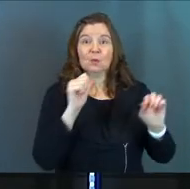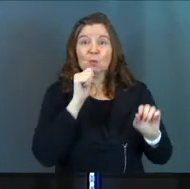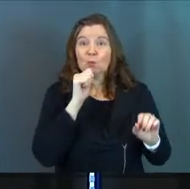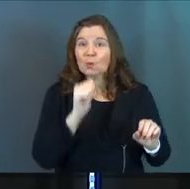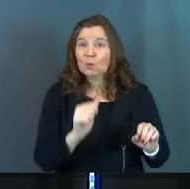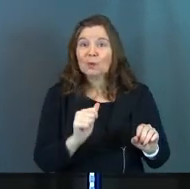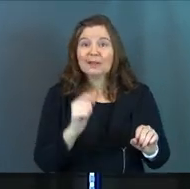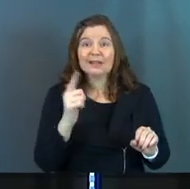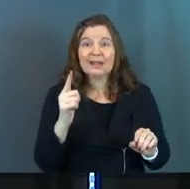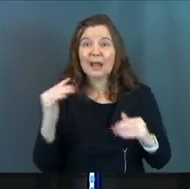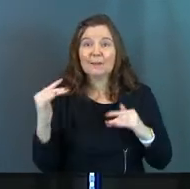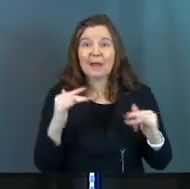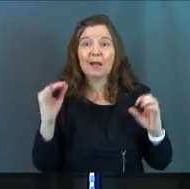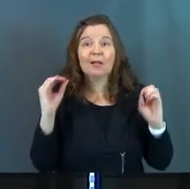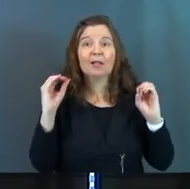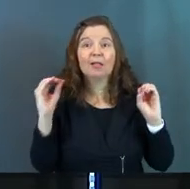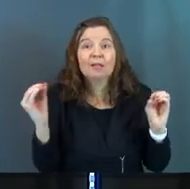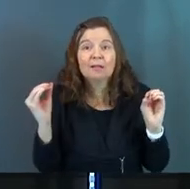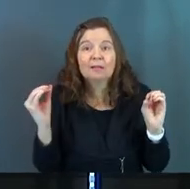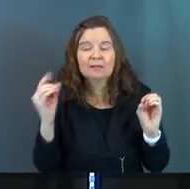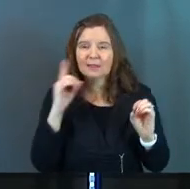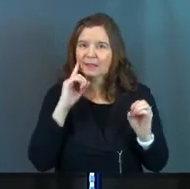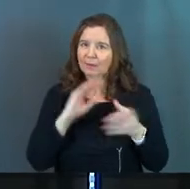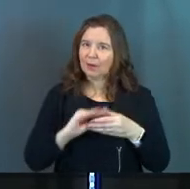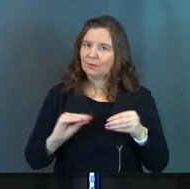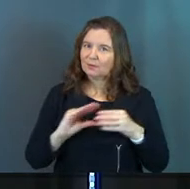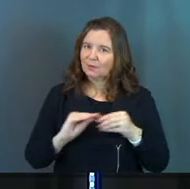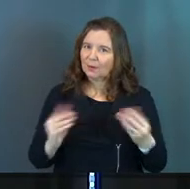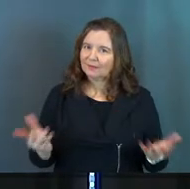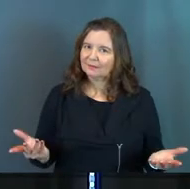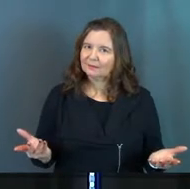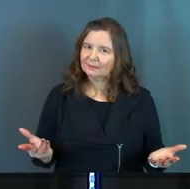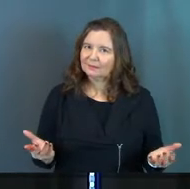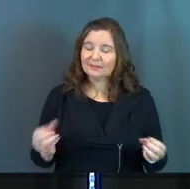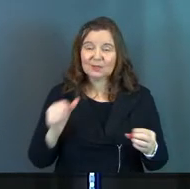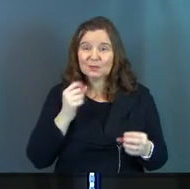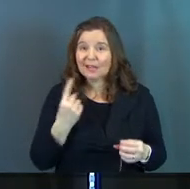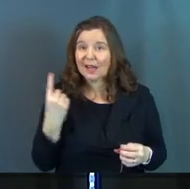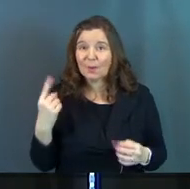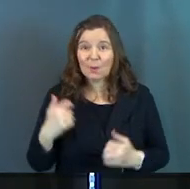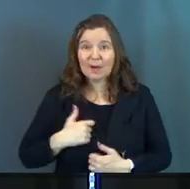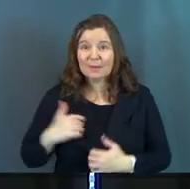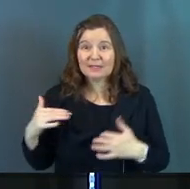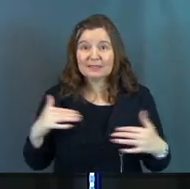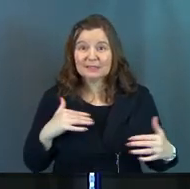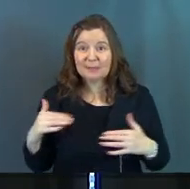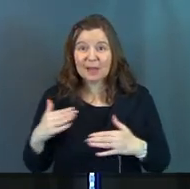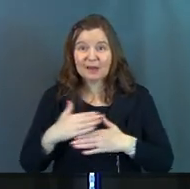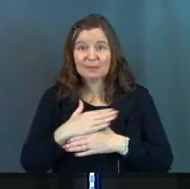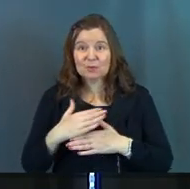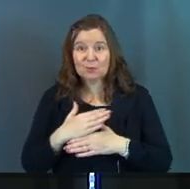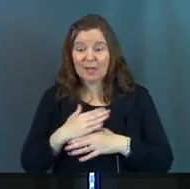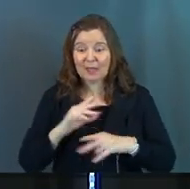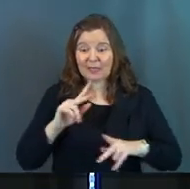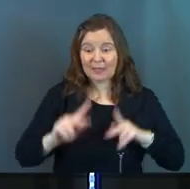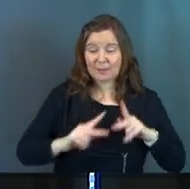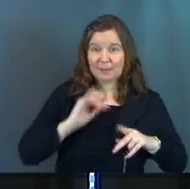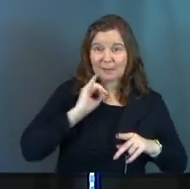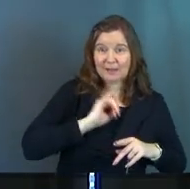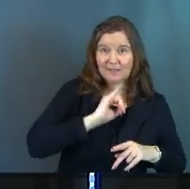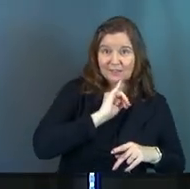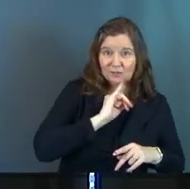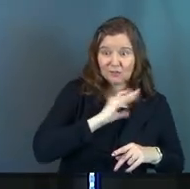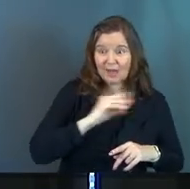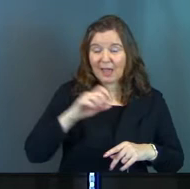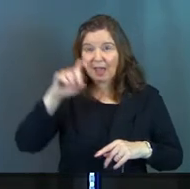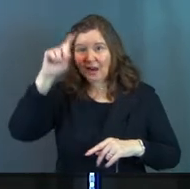not a single battle. Think about the story. There was not one military battle between the people